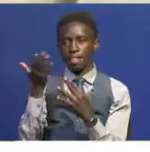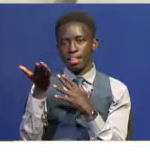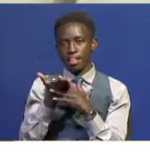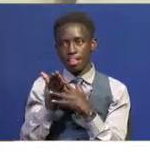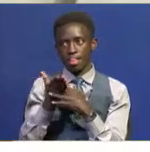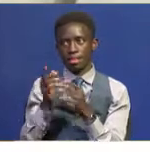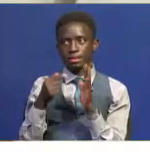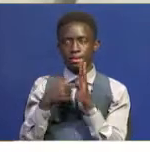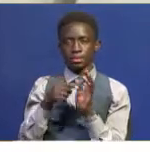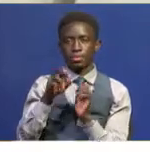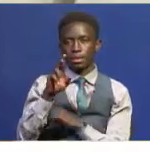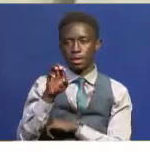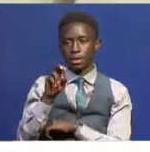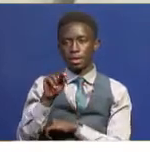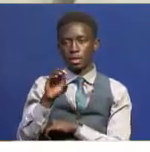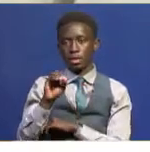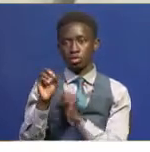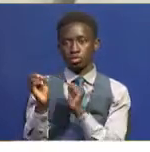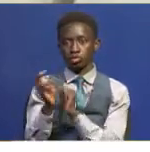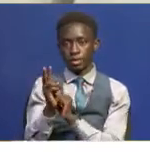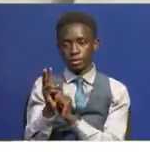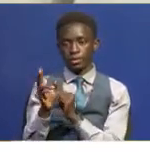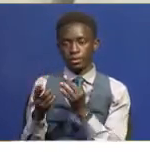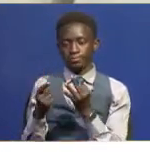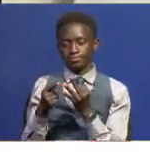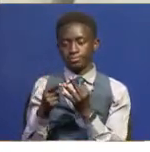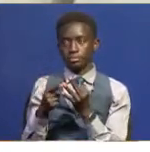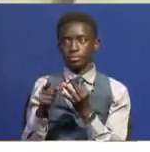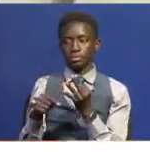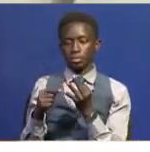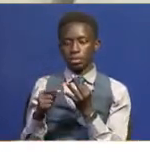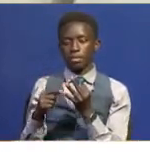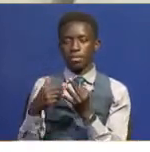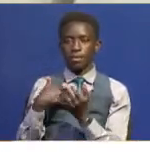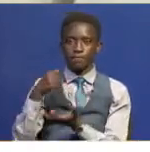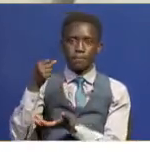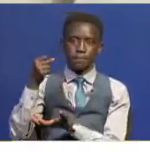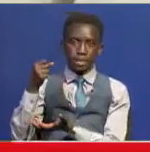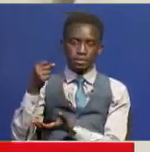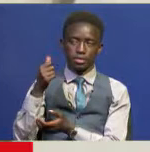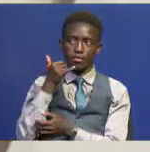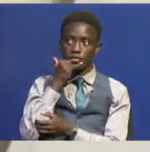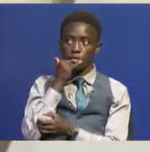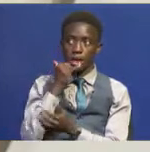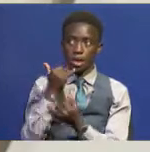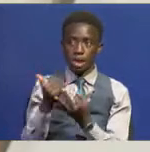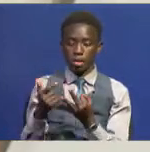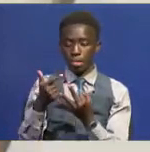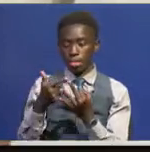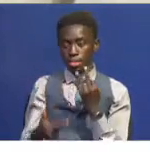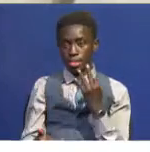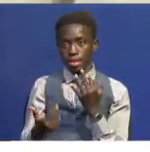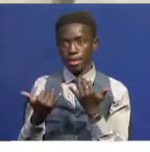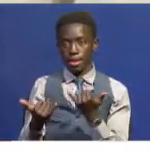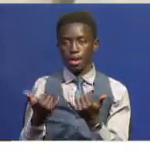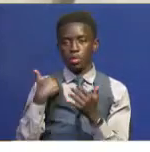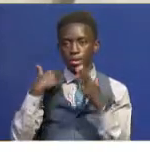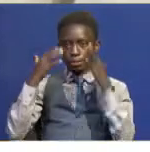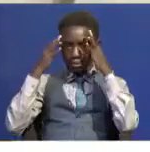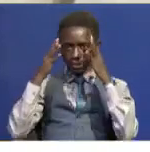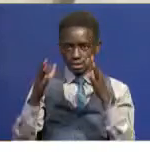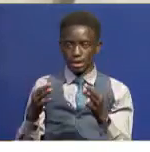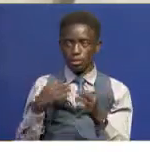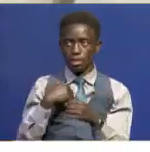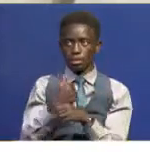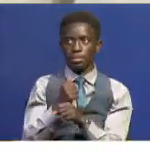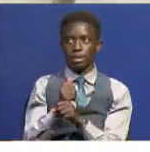recently launched Renault 12 mm-hmm. falls under that, and we have the budget phones. So out of this, because we've made a company decision to democratize